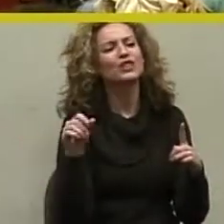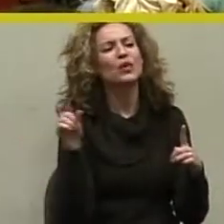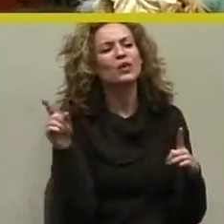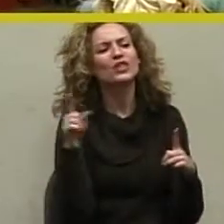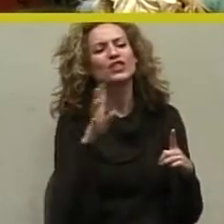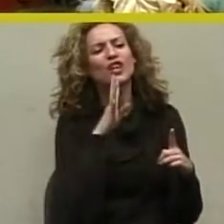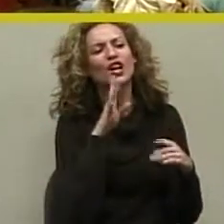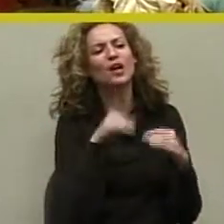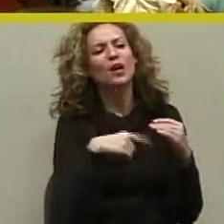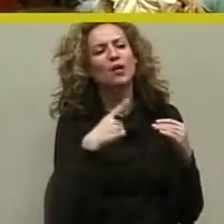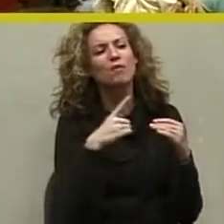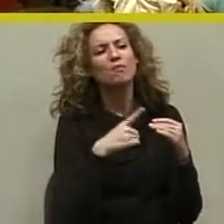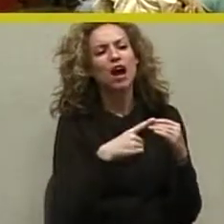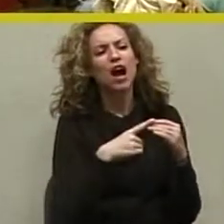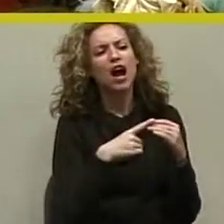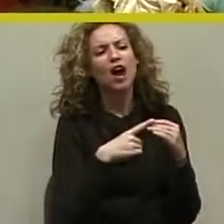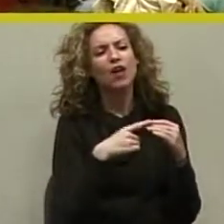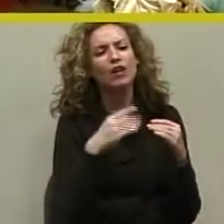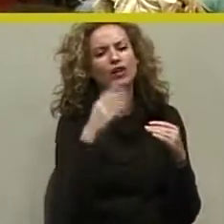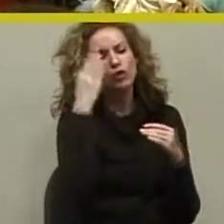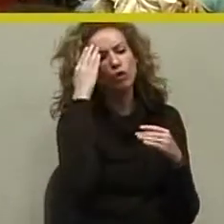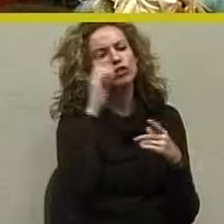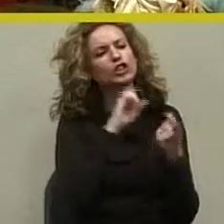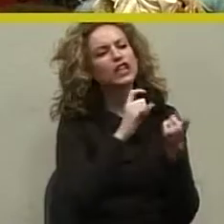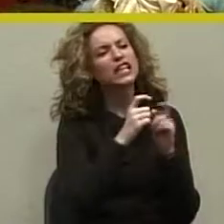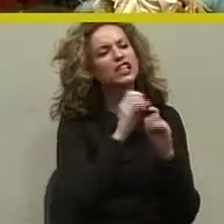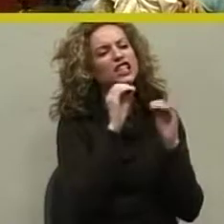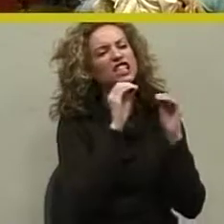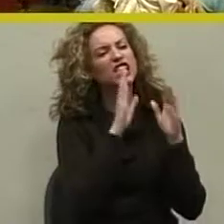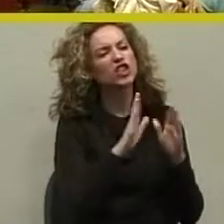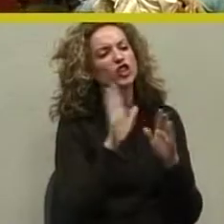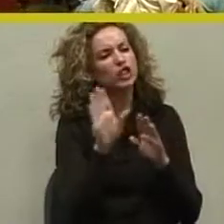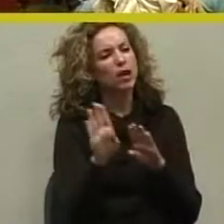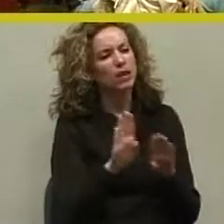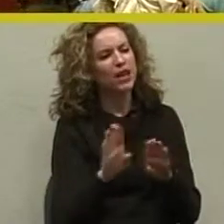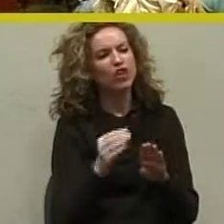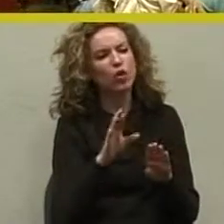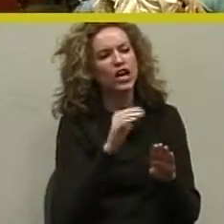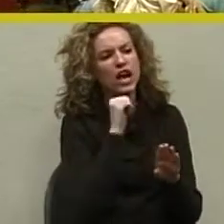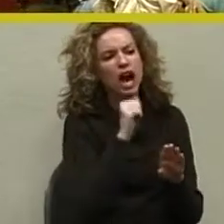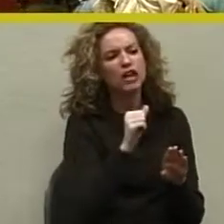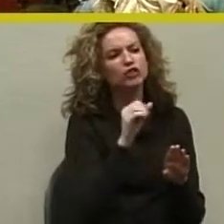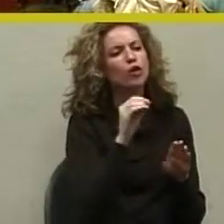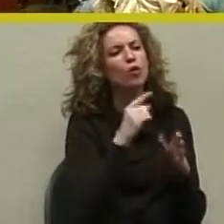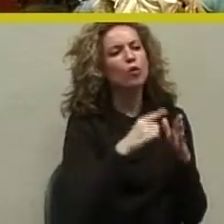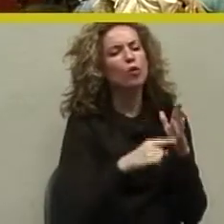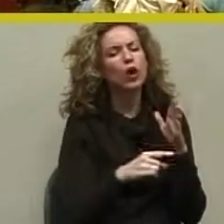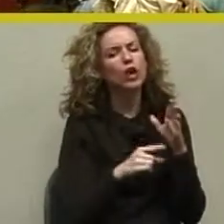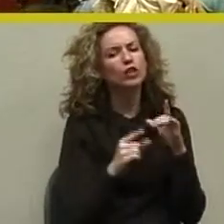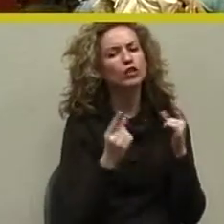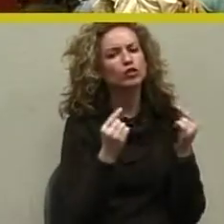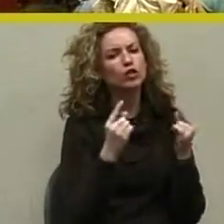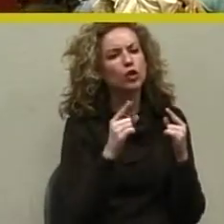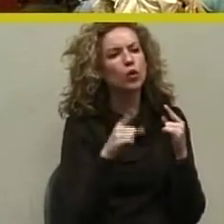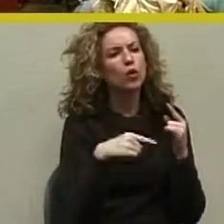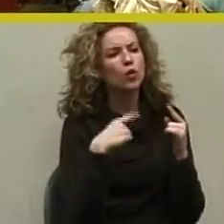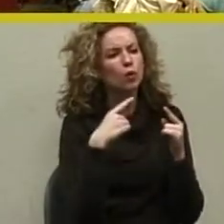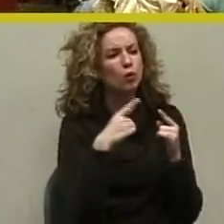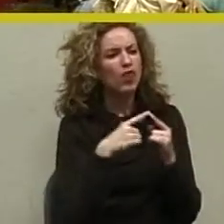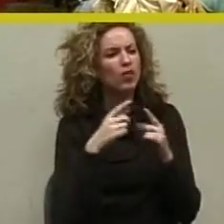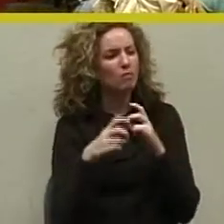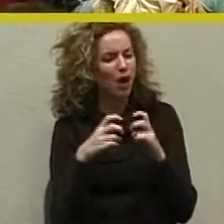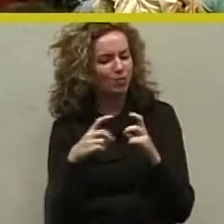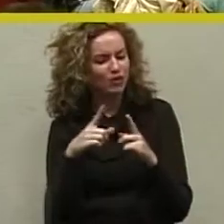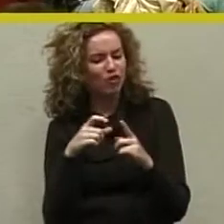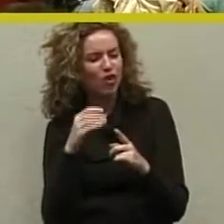right now about changing kind of teachers' behavior or not. Or, what do you do when the antecedents are from home in the morning? How